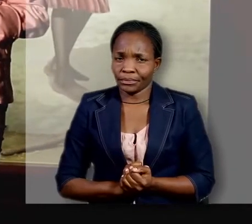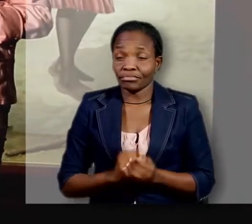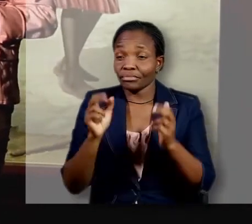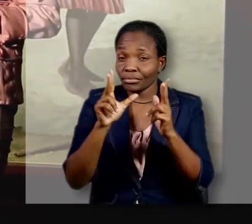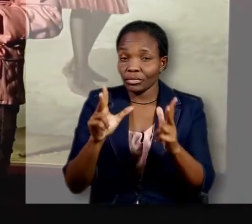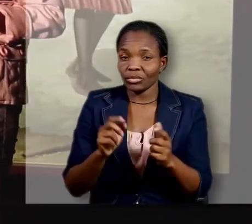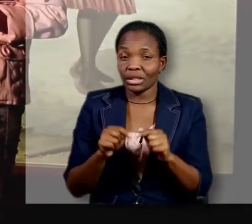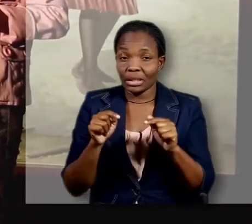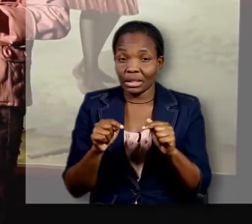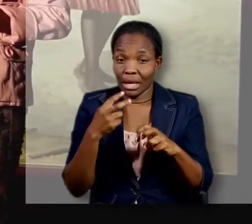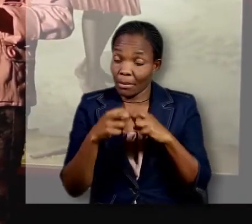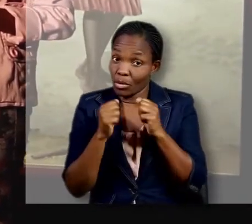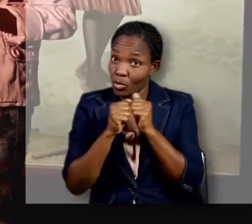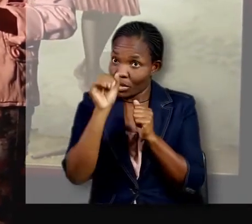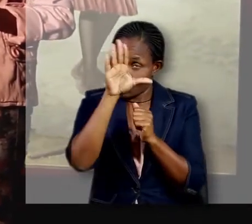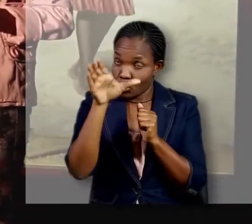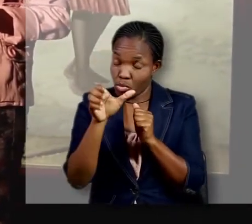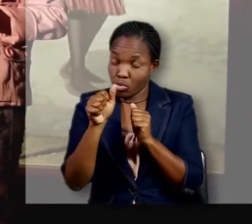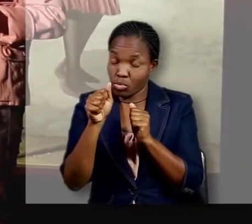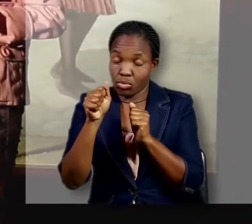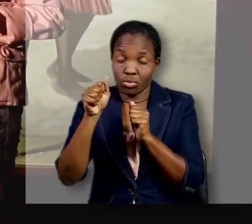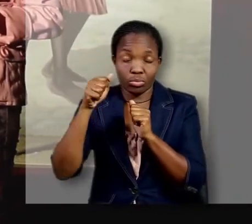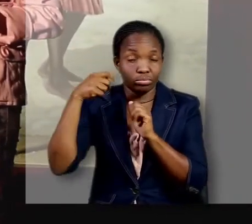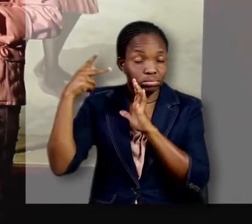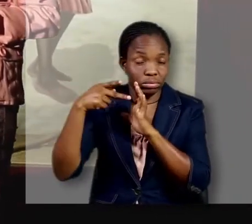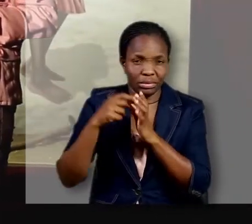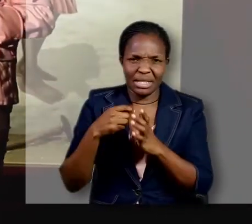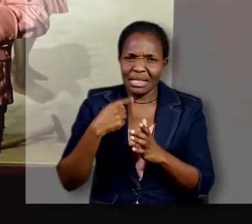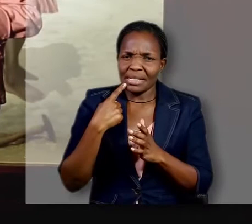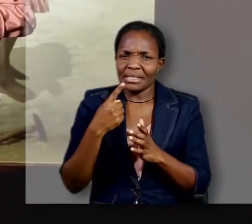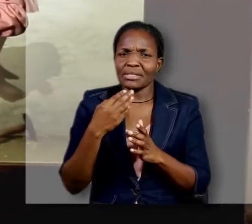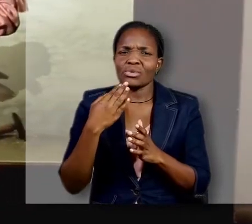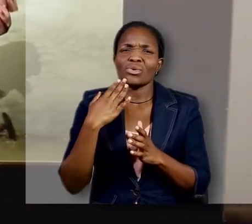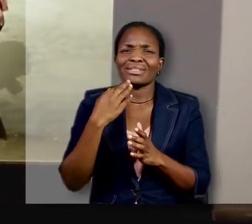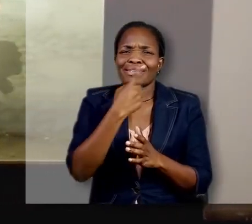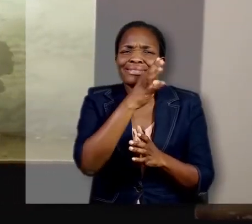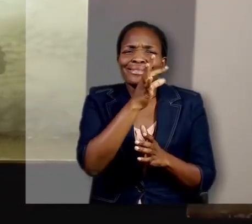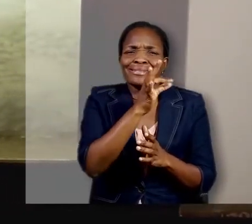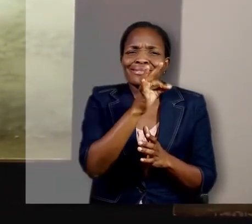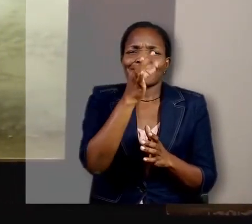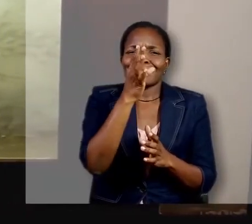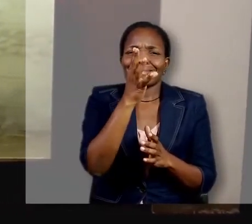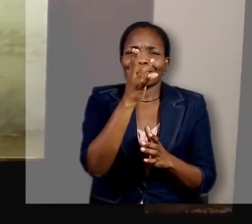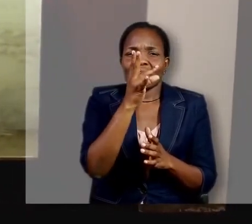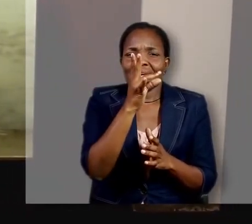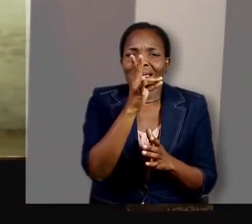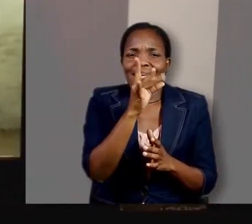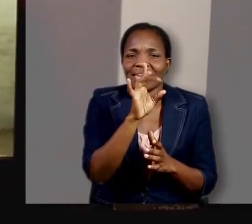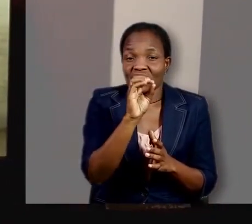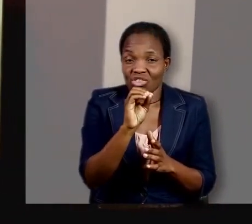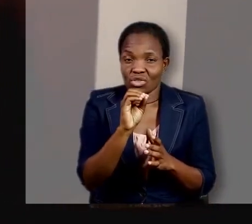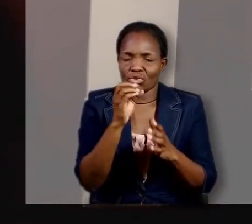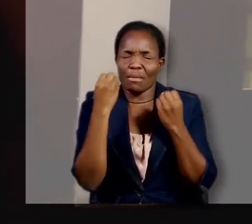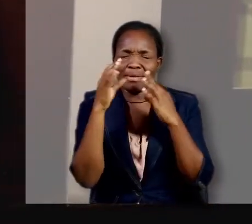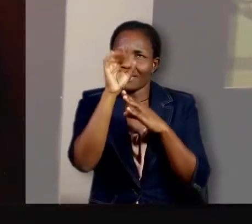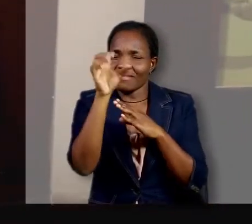the 1980s more and more African countries became independent, their economies soon stumbled because they were based on exports